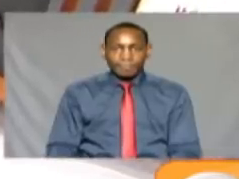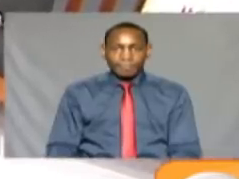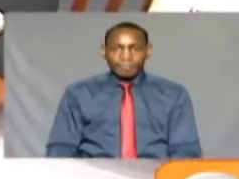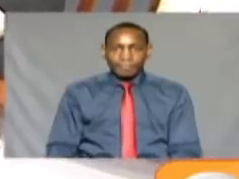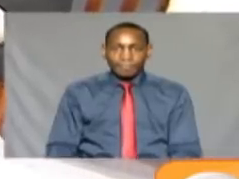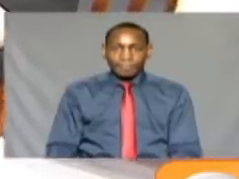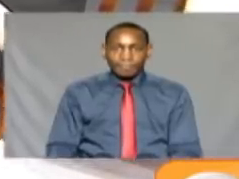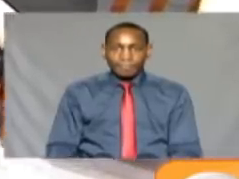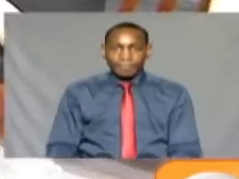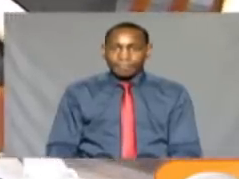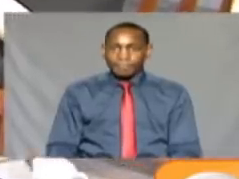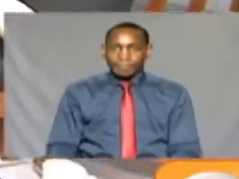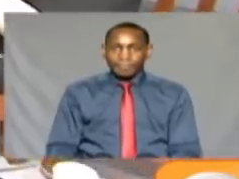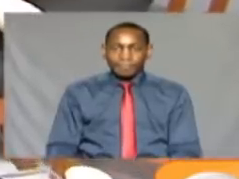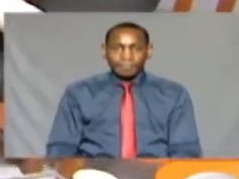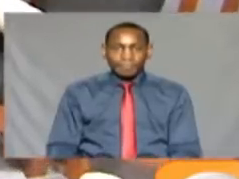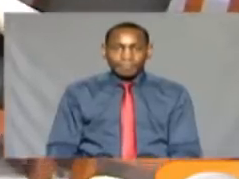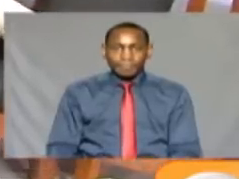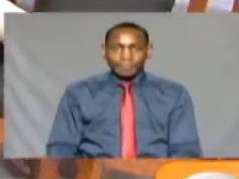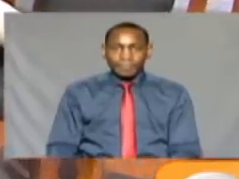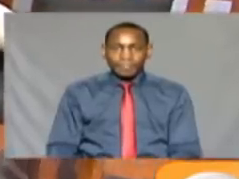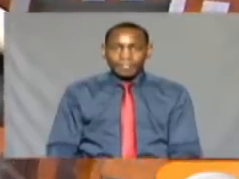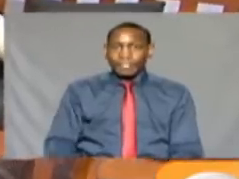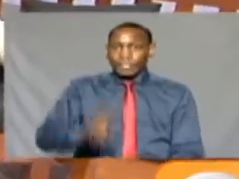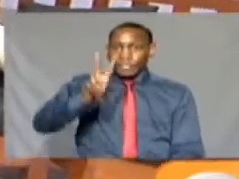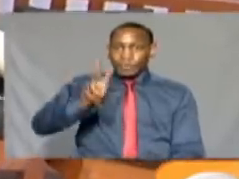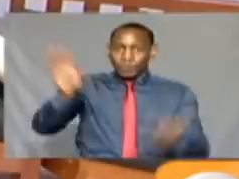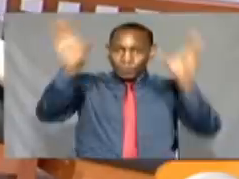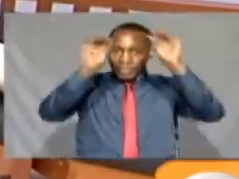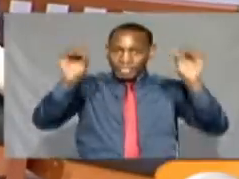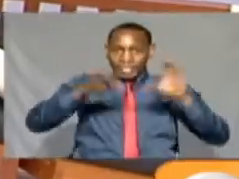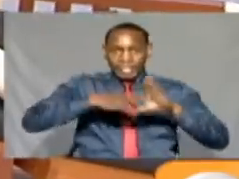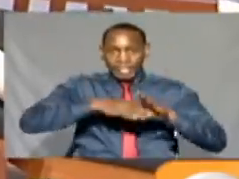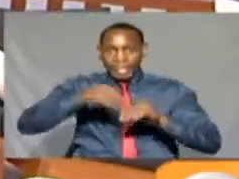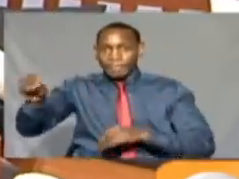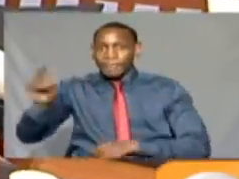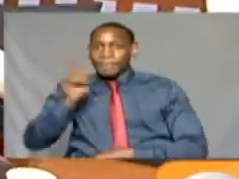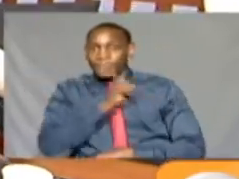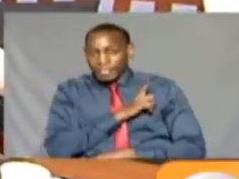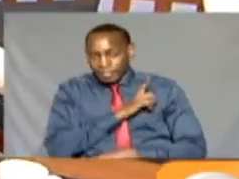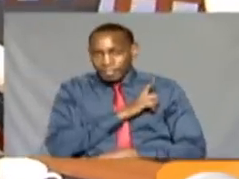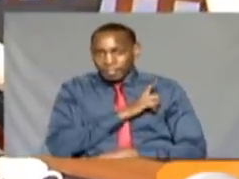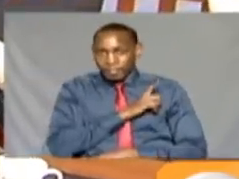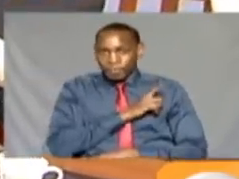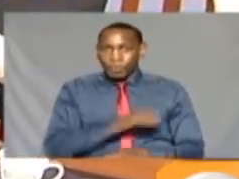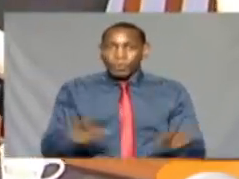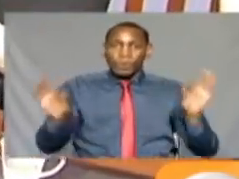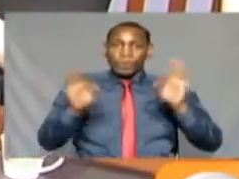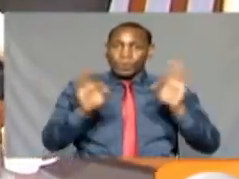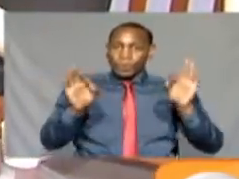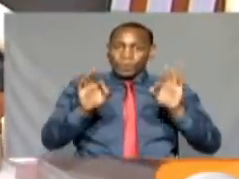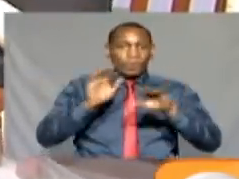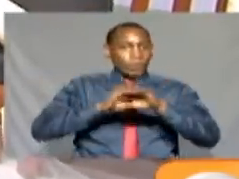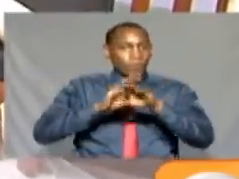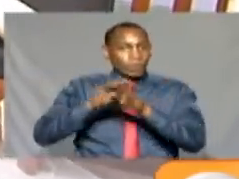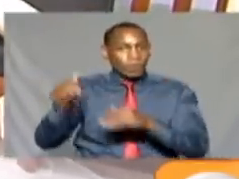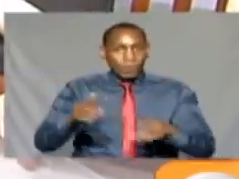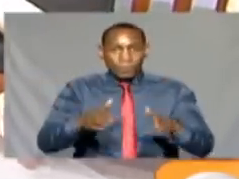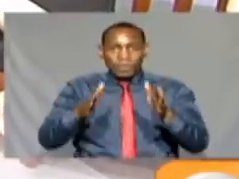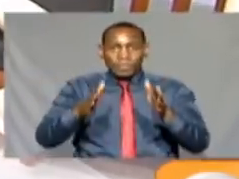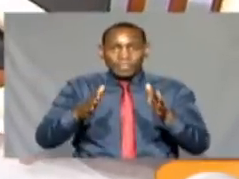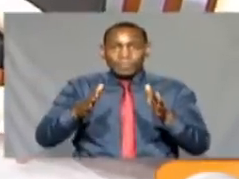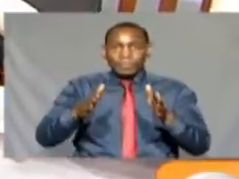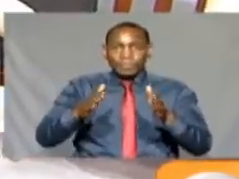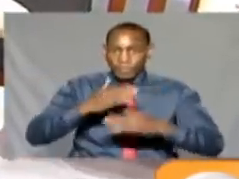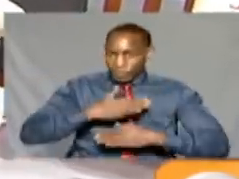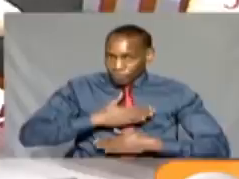Well, on that note, two presidents have left the building. Wow, what a way to